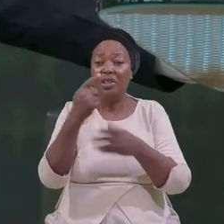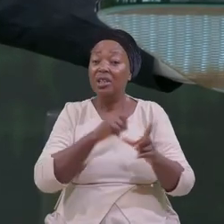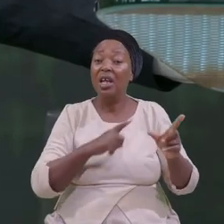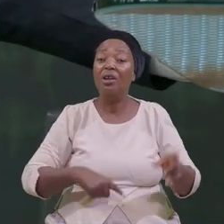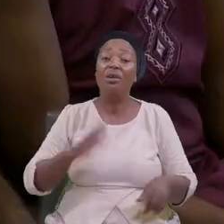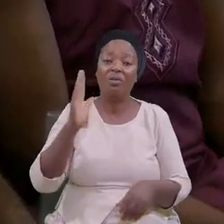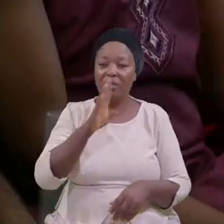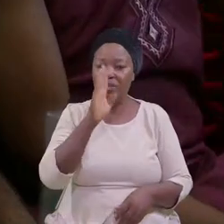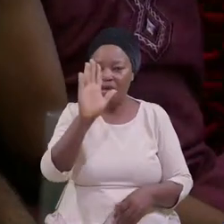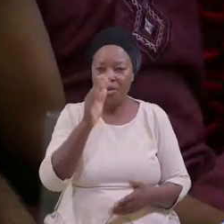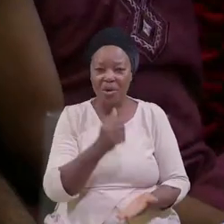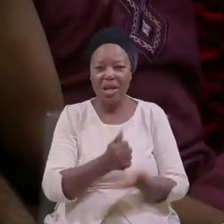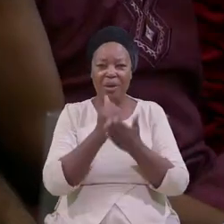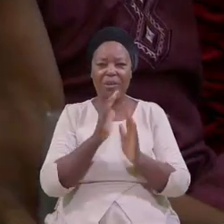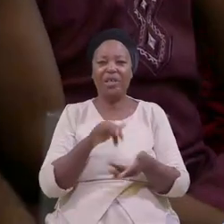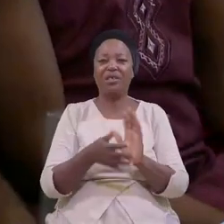be your helper.